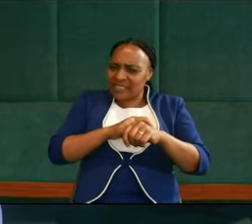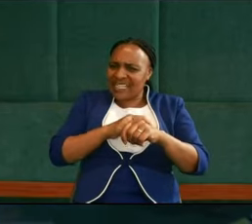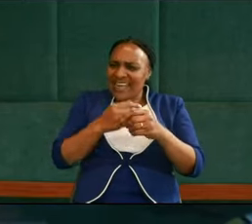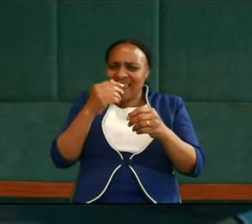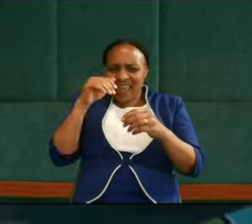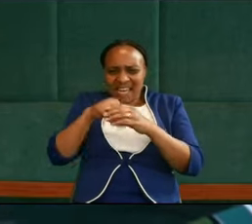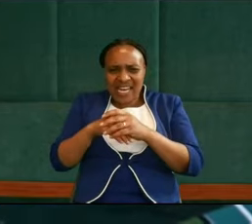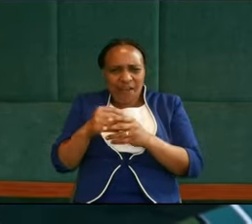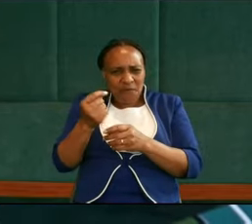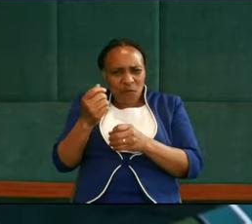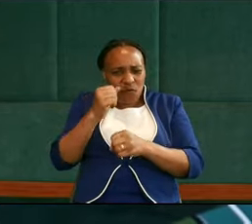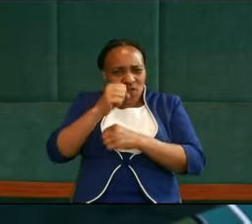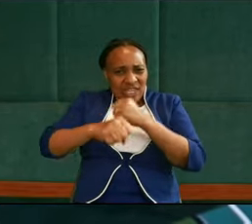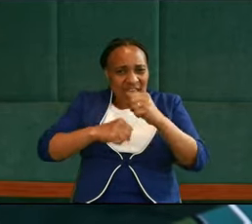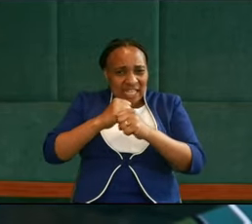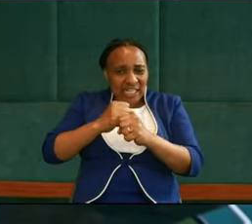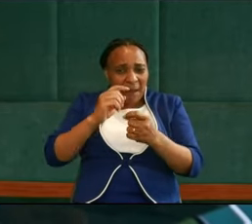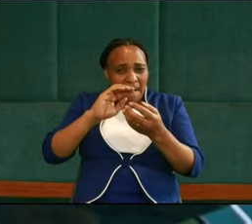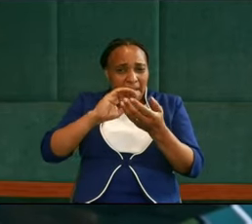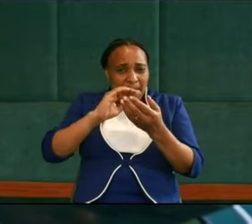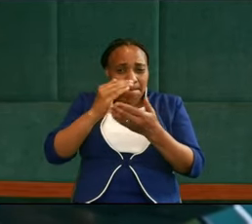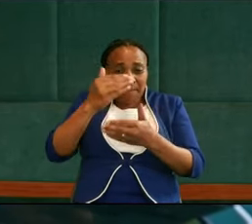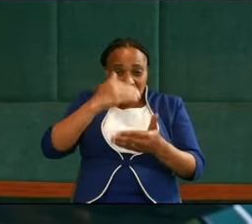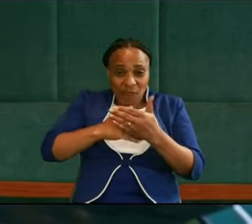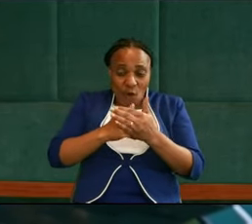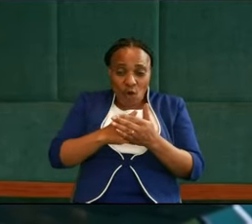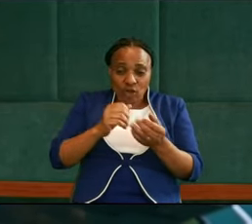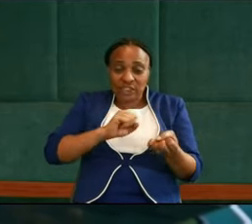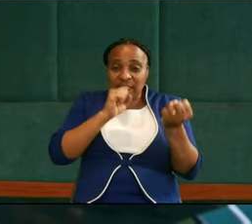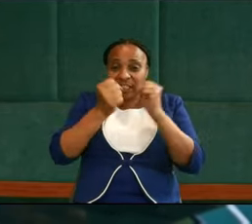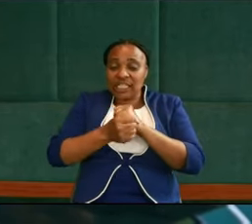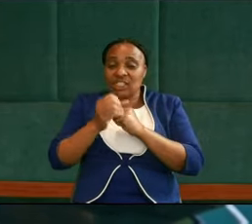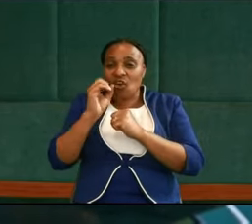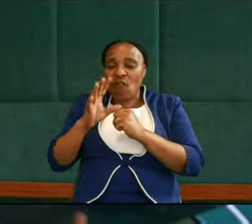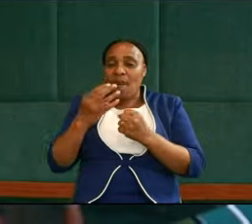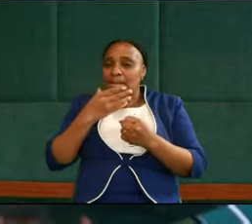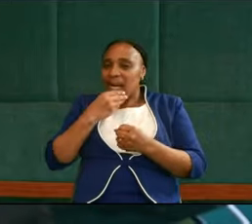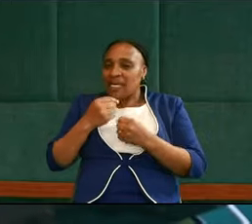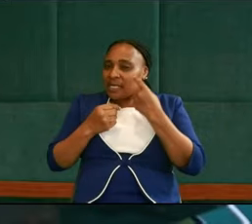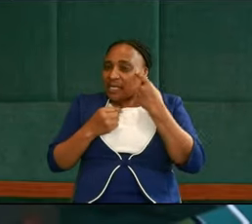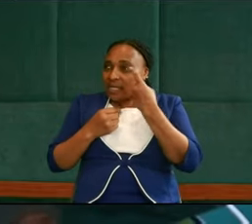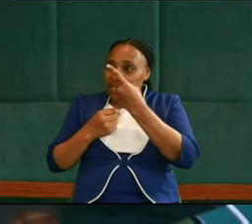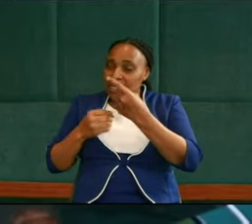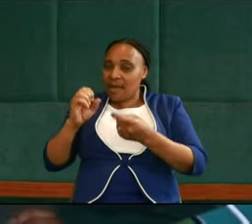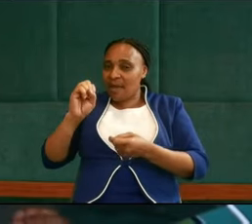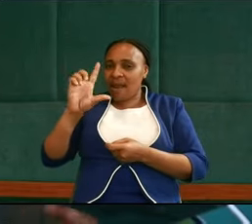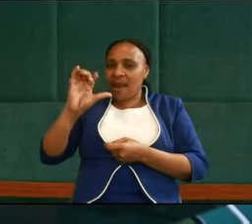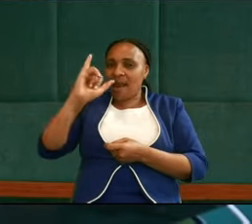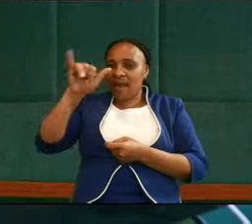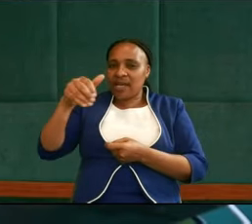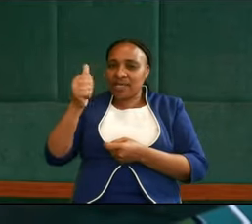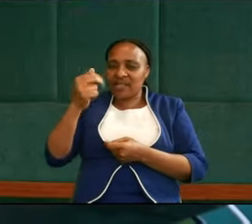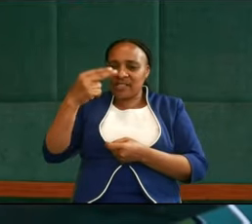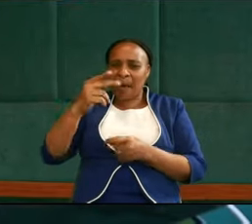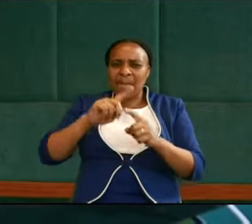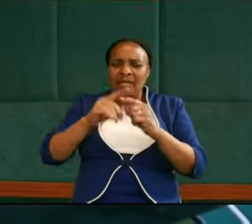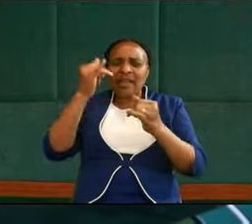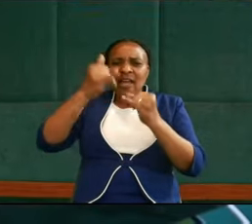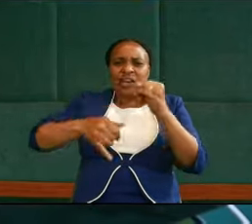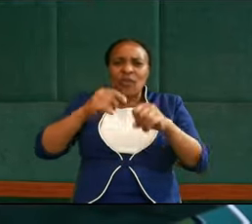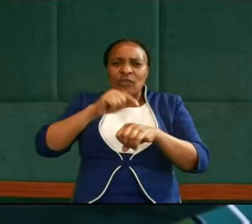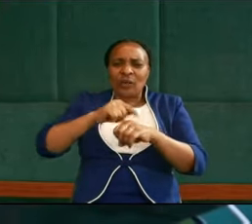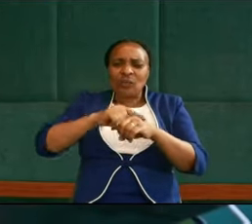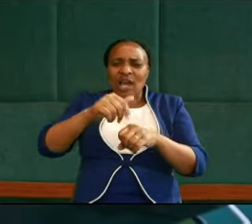years before the translation of Elijah. In the end of time, there will be